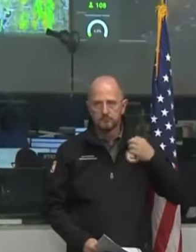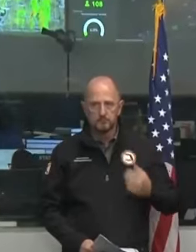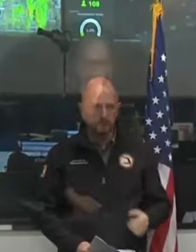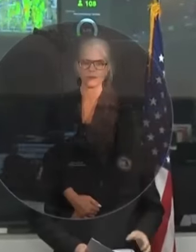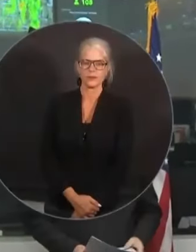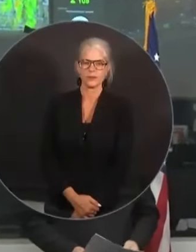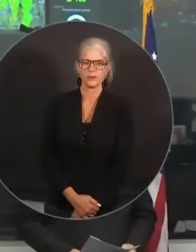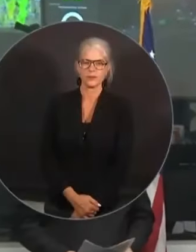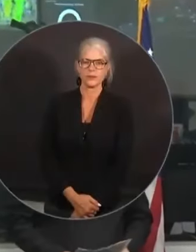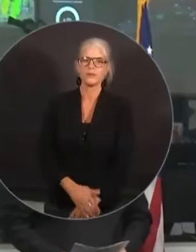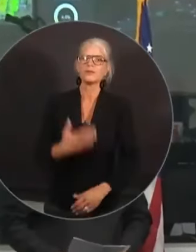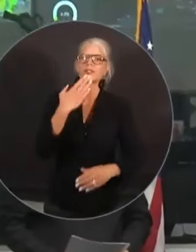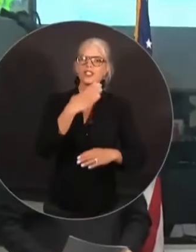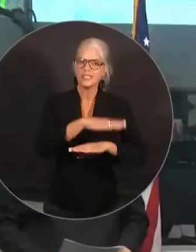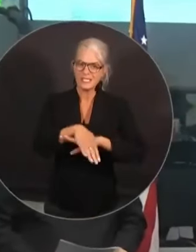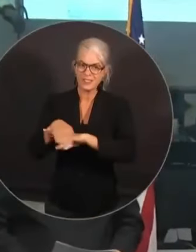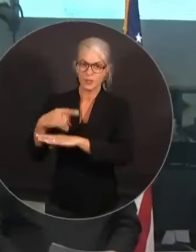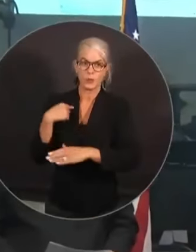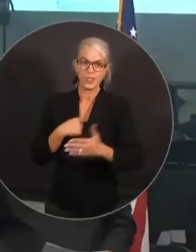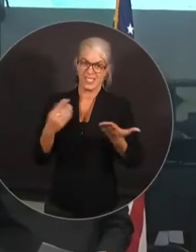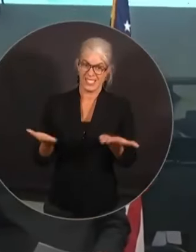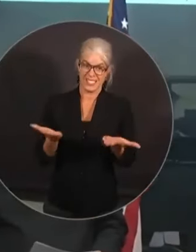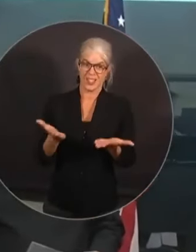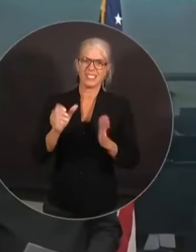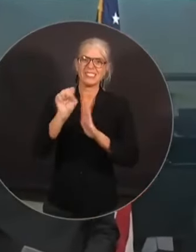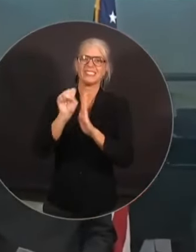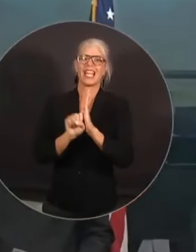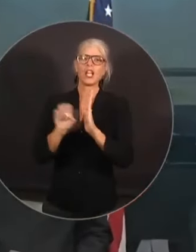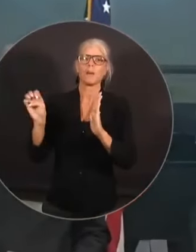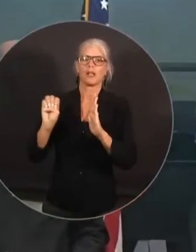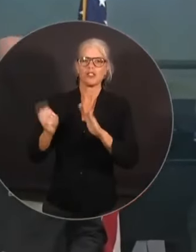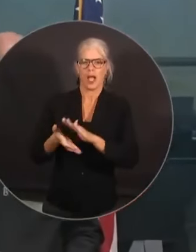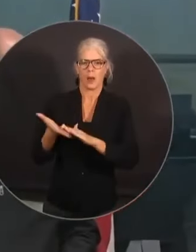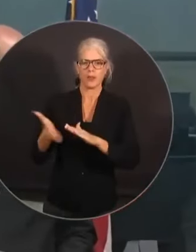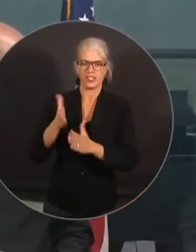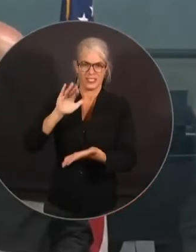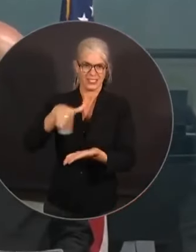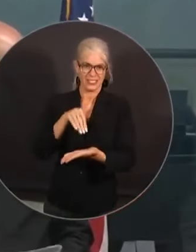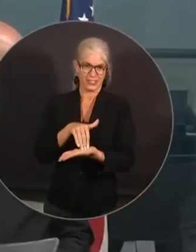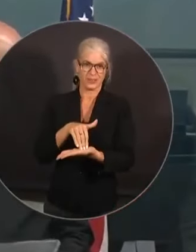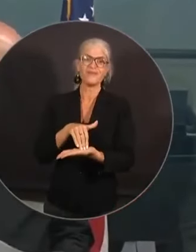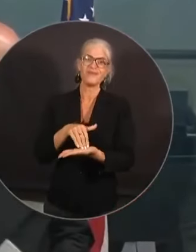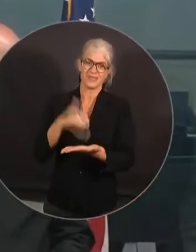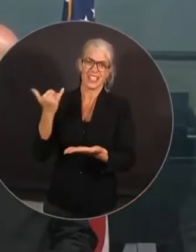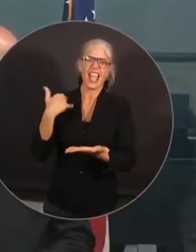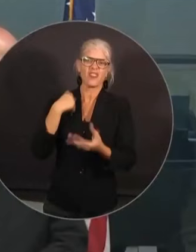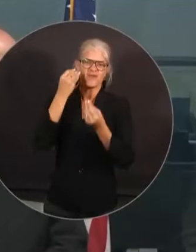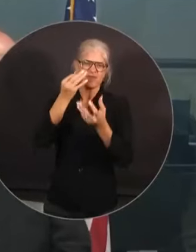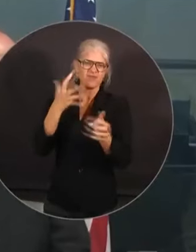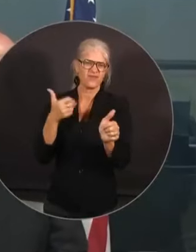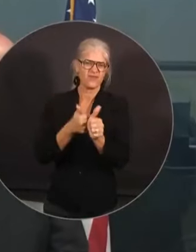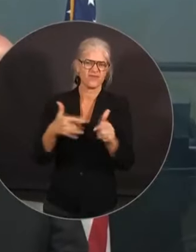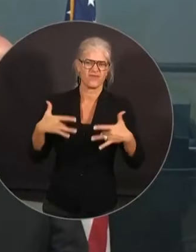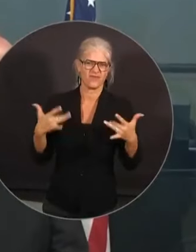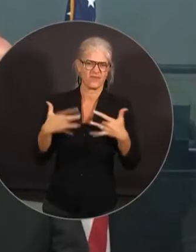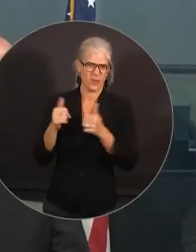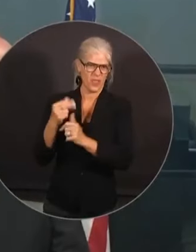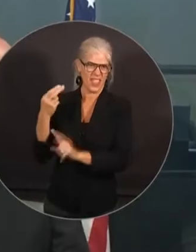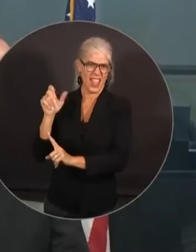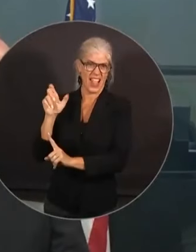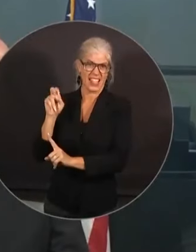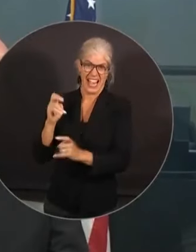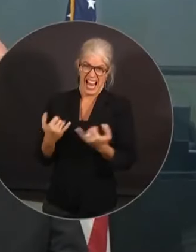Well, good evening. We're here at the State Emergency Operations Center providing an update on Hurricane Helene. It is currently